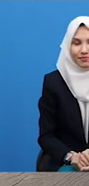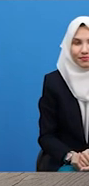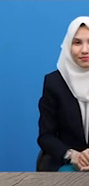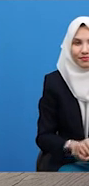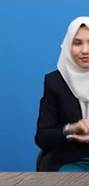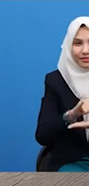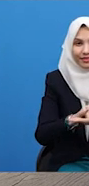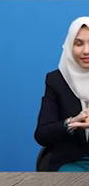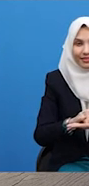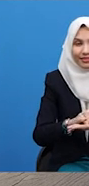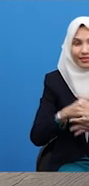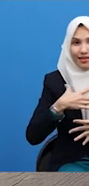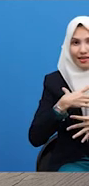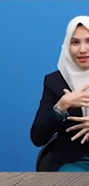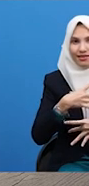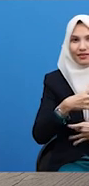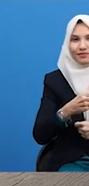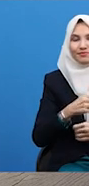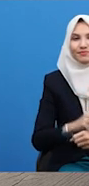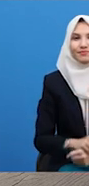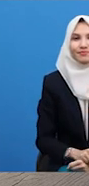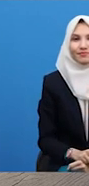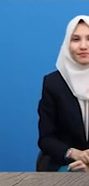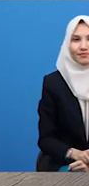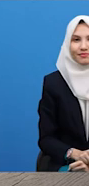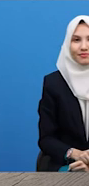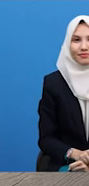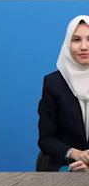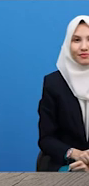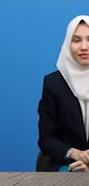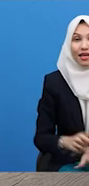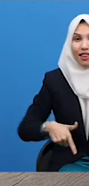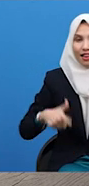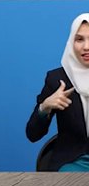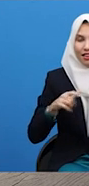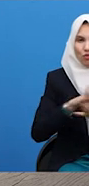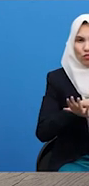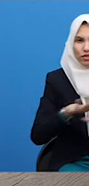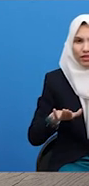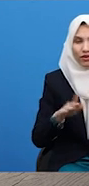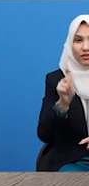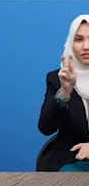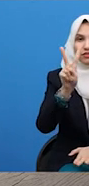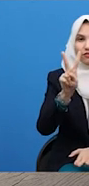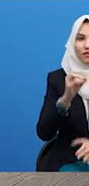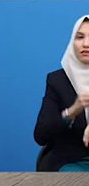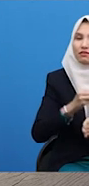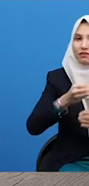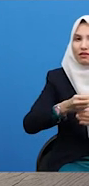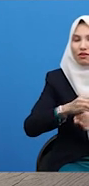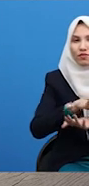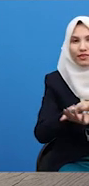This is interesting. Would you rather live without a TV